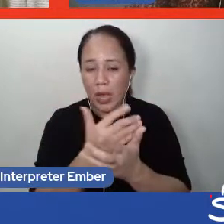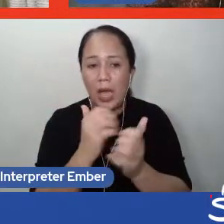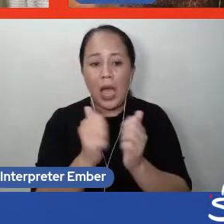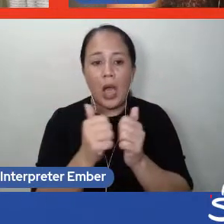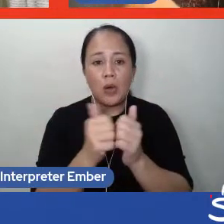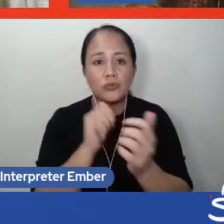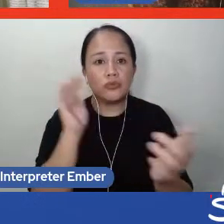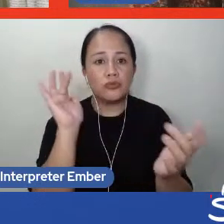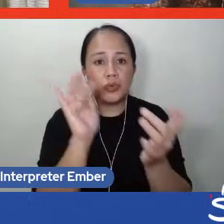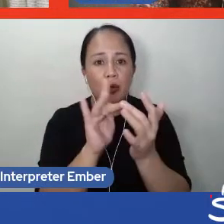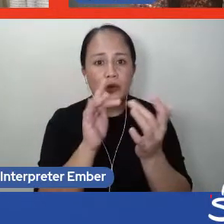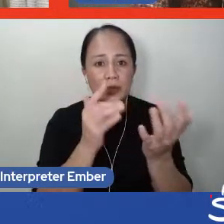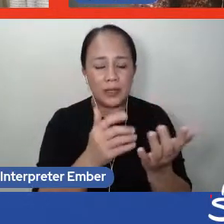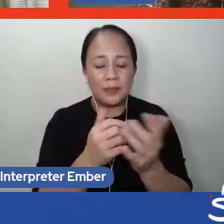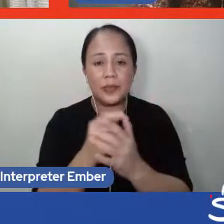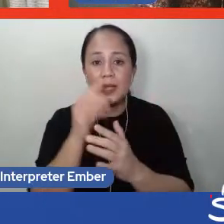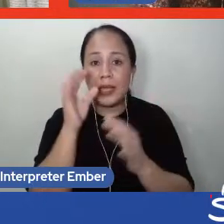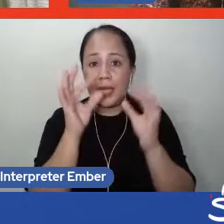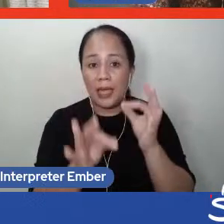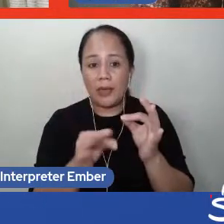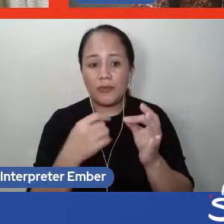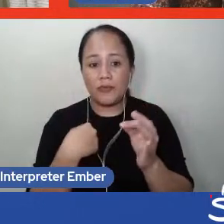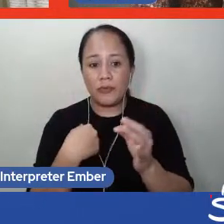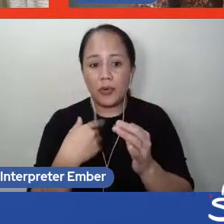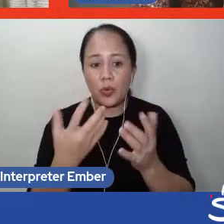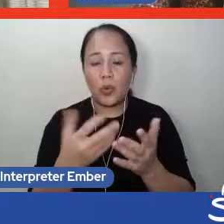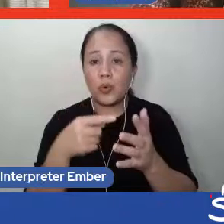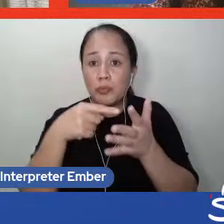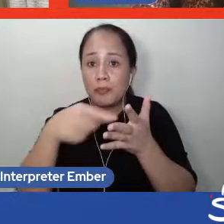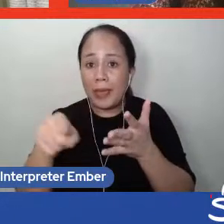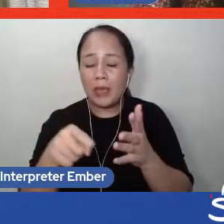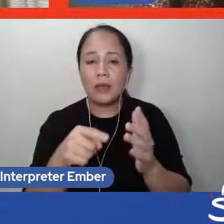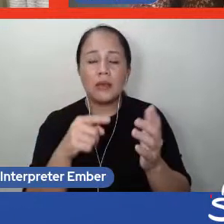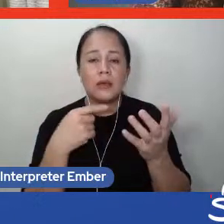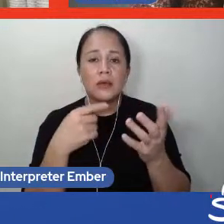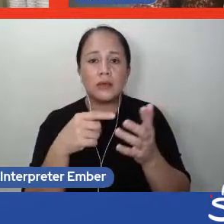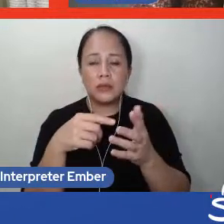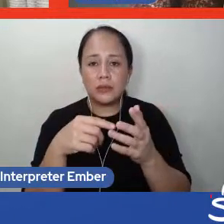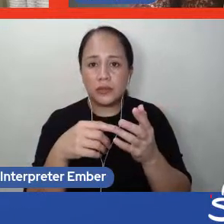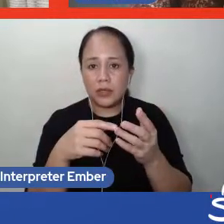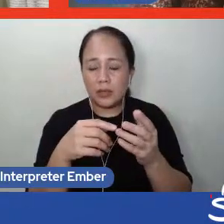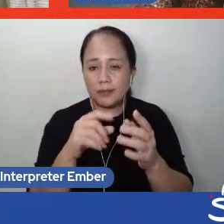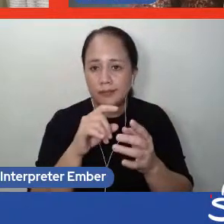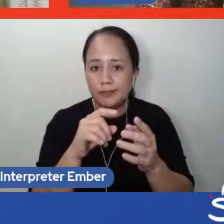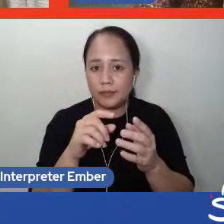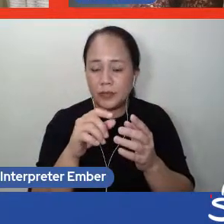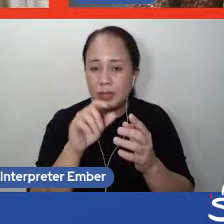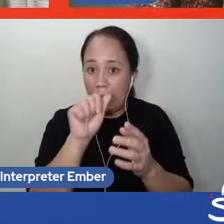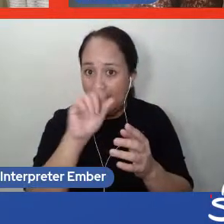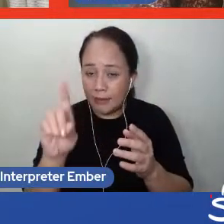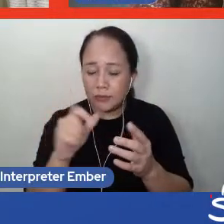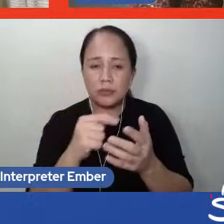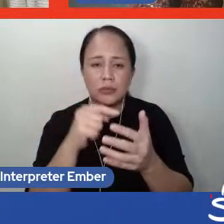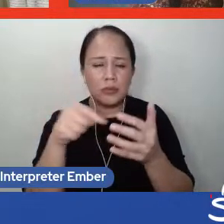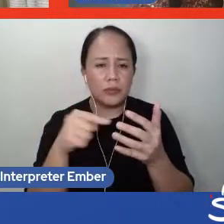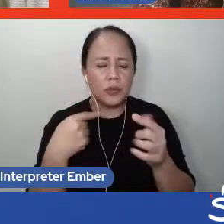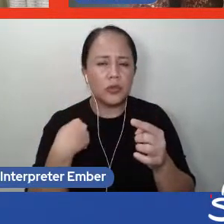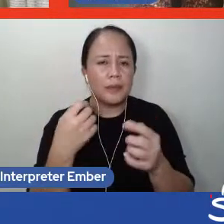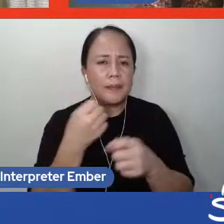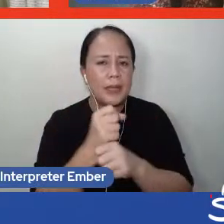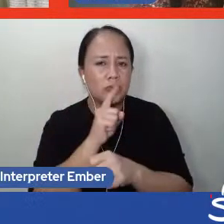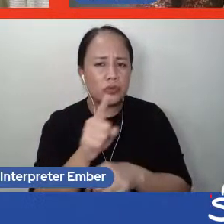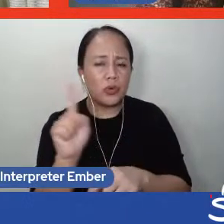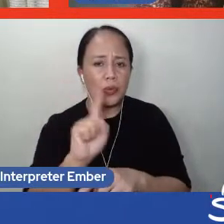them, right? So if you need, disclaimer, who's paying for the ads, how to contact these people, it needs to be very transparent. This helps to ensure